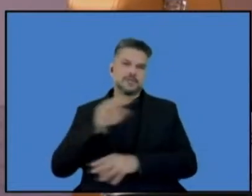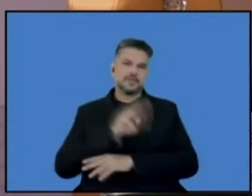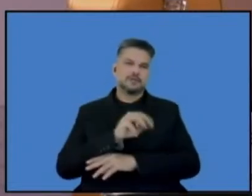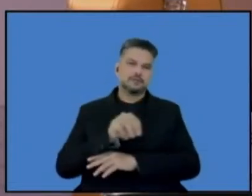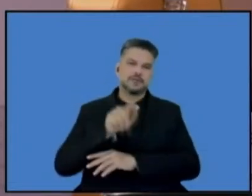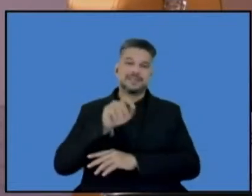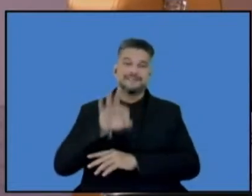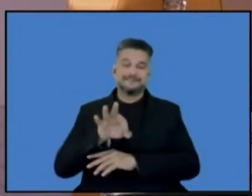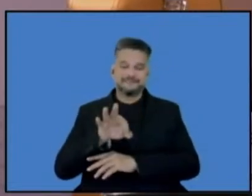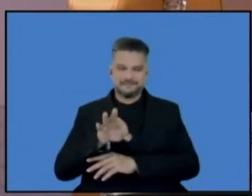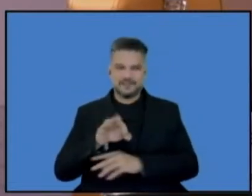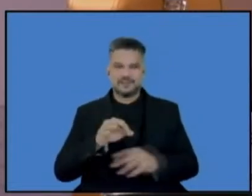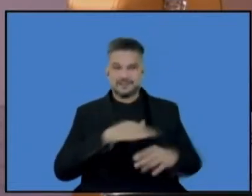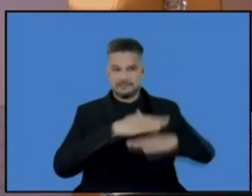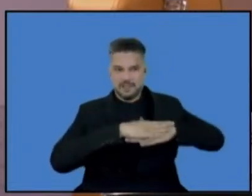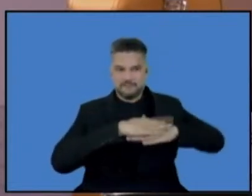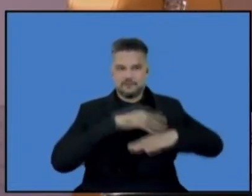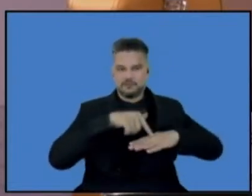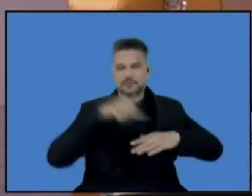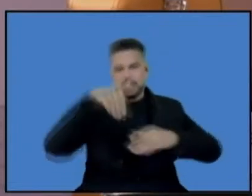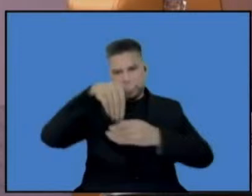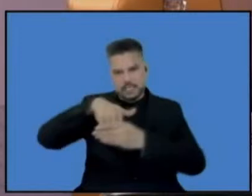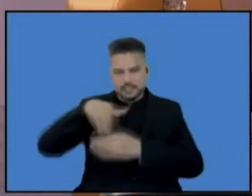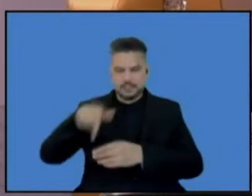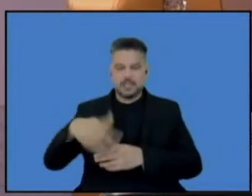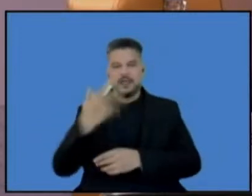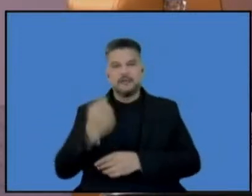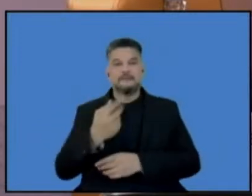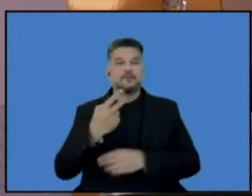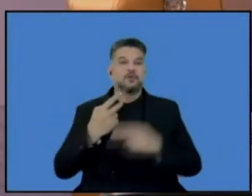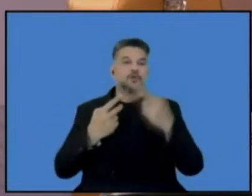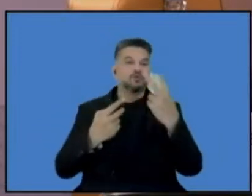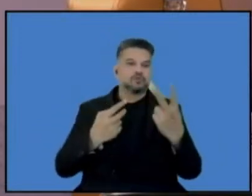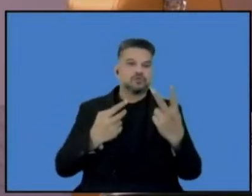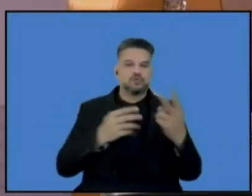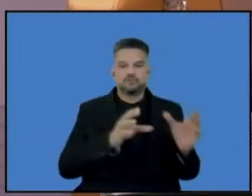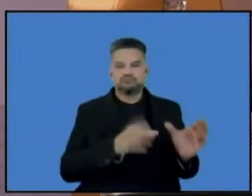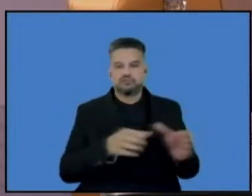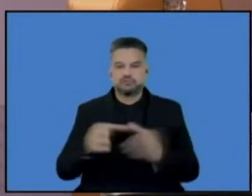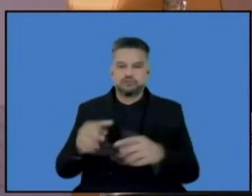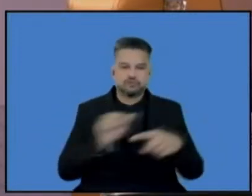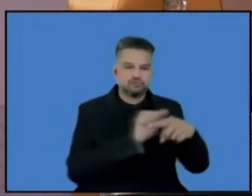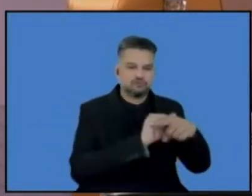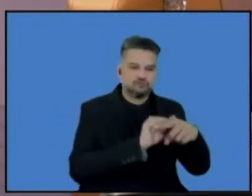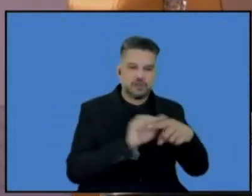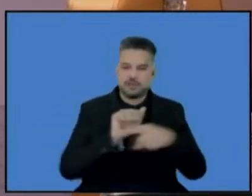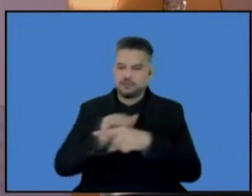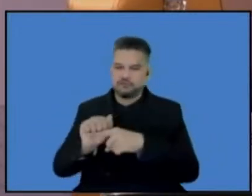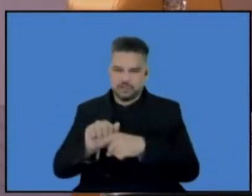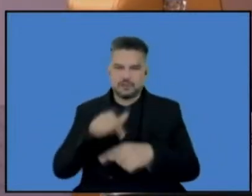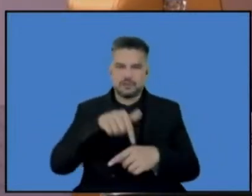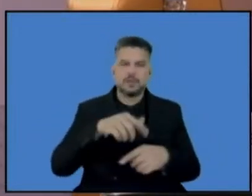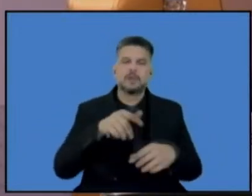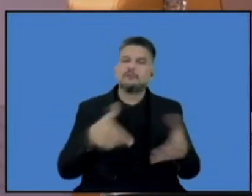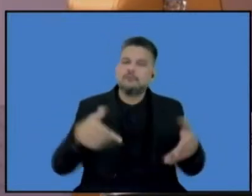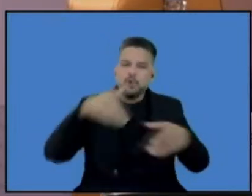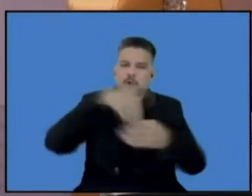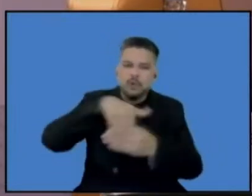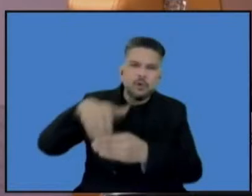So we have 2 batches of trainings involving government officials, in order to strengthen and